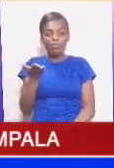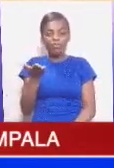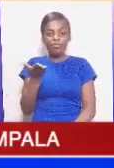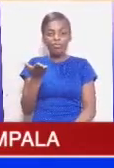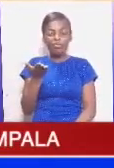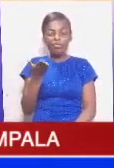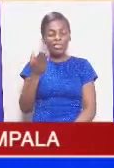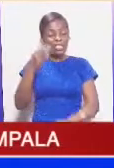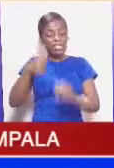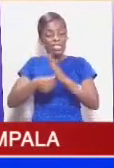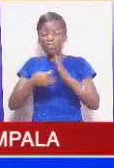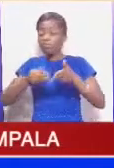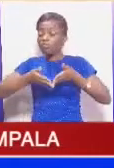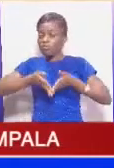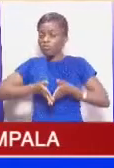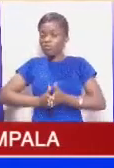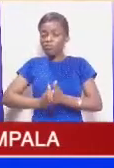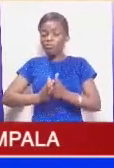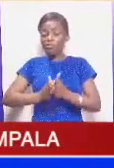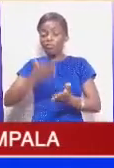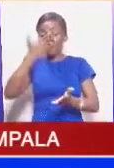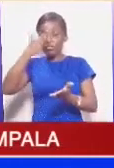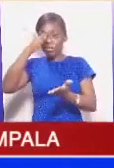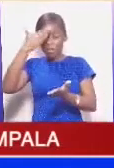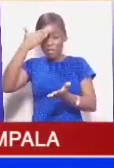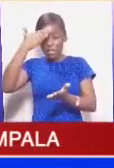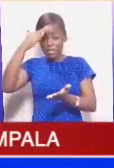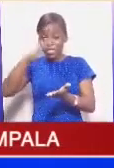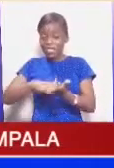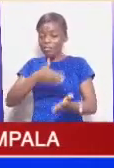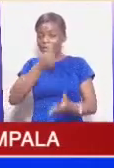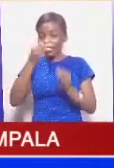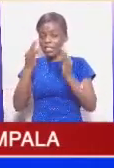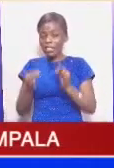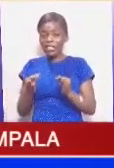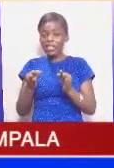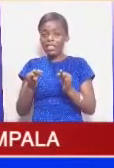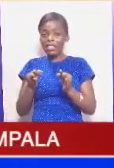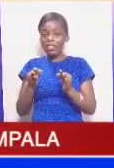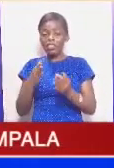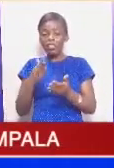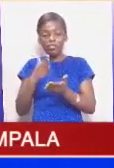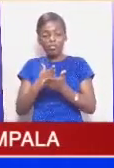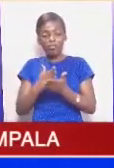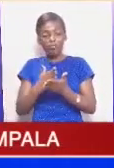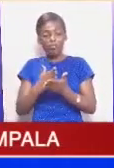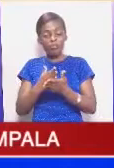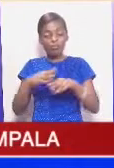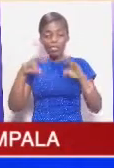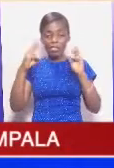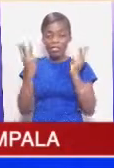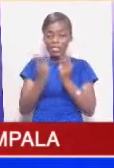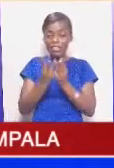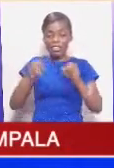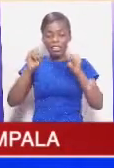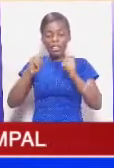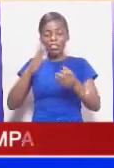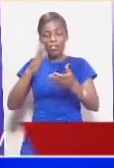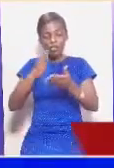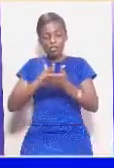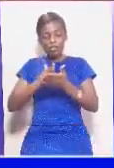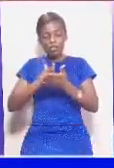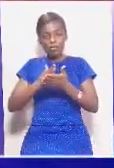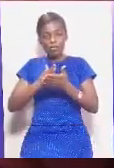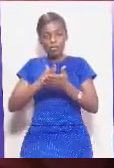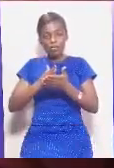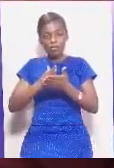maternal health. We believe kyandibadde kirungi nnyo ne tukoma okubanga community to sustaining and nature